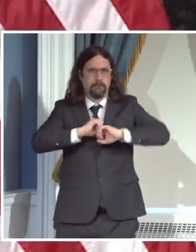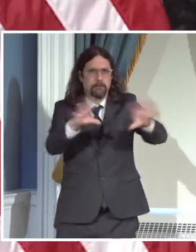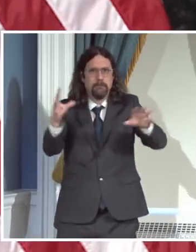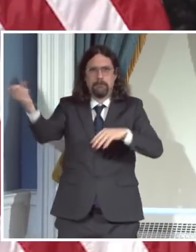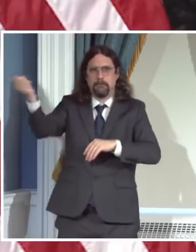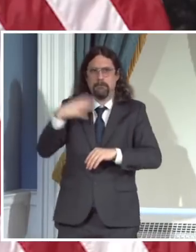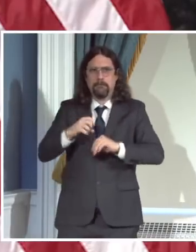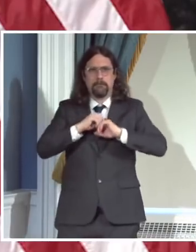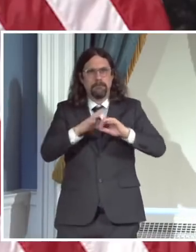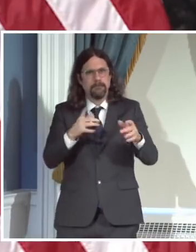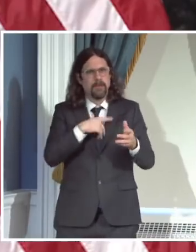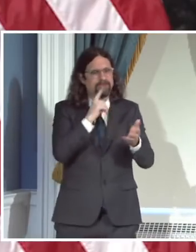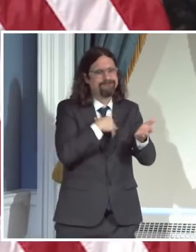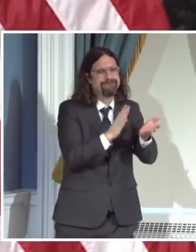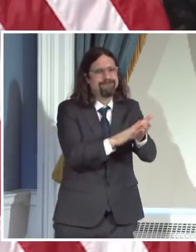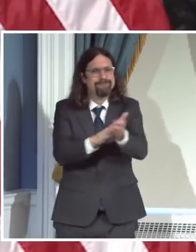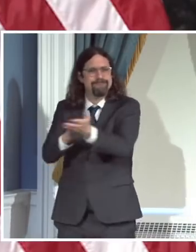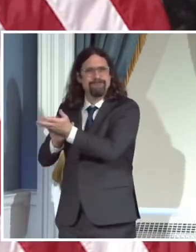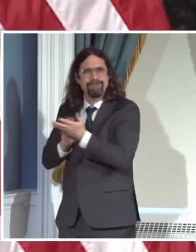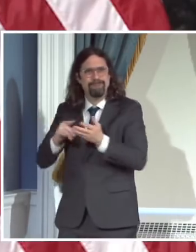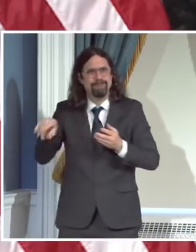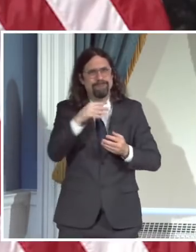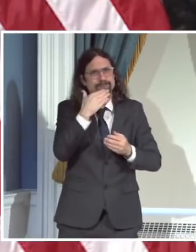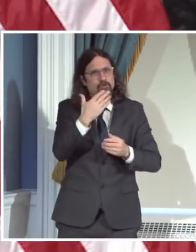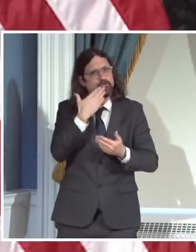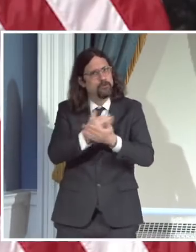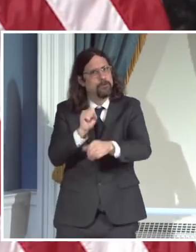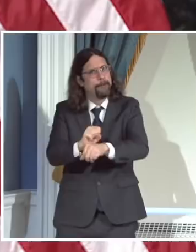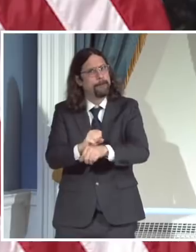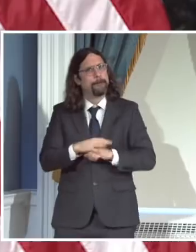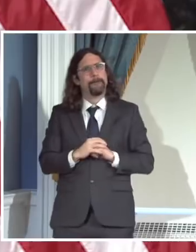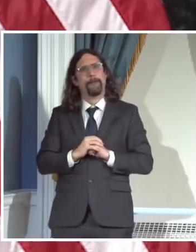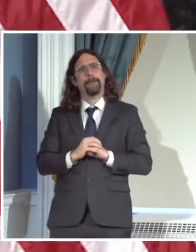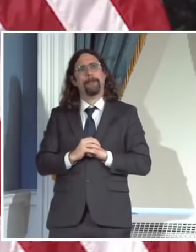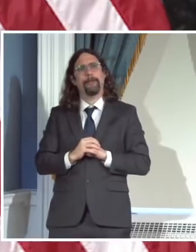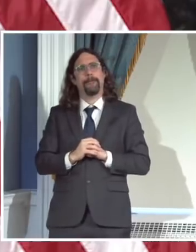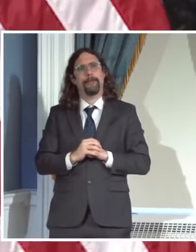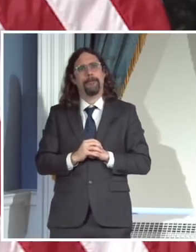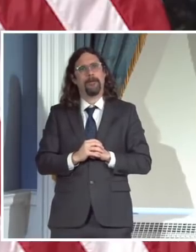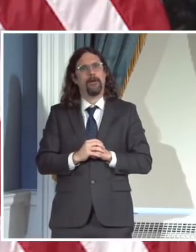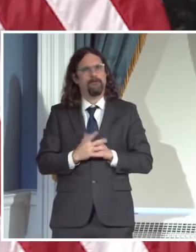thanks for what you've achieved. And we're going to need you even more in the weeks ahead.